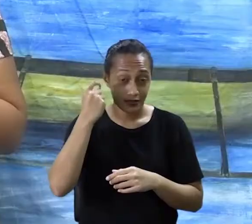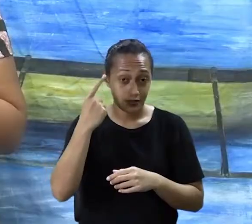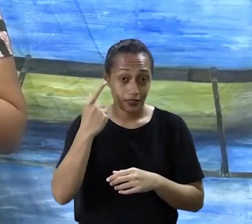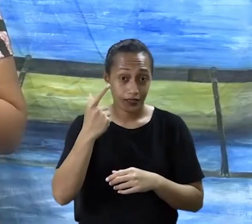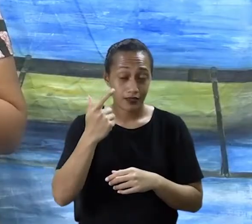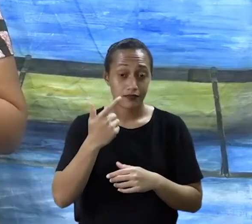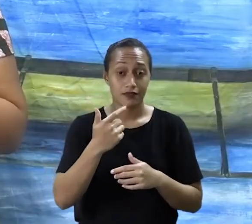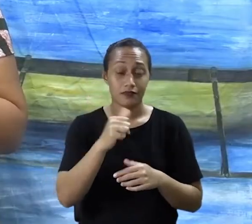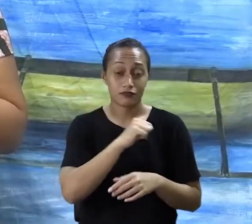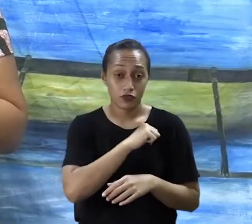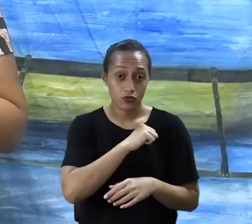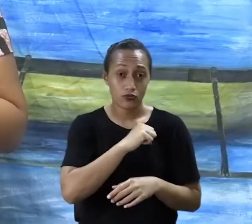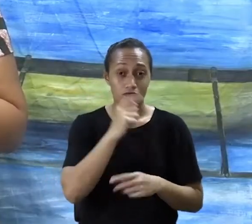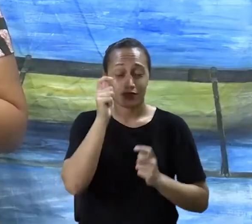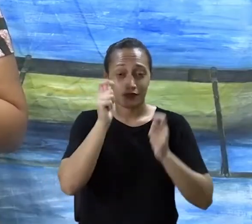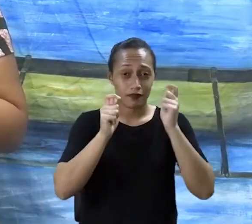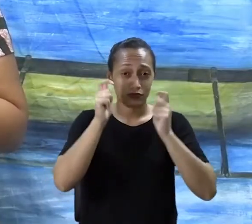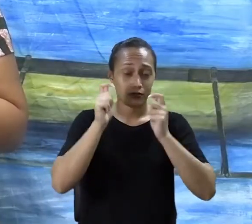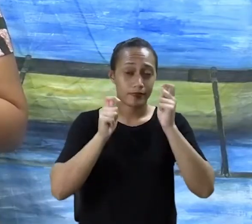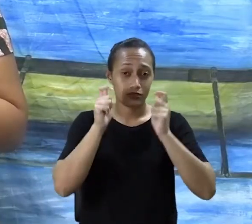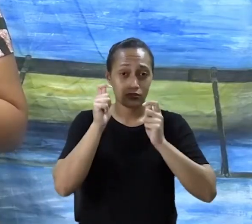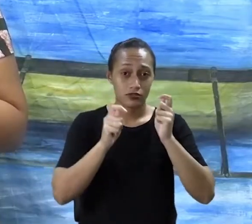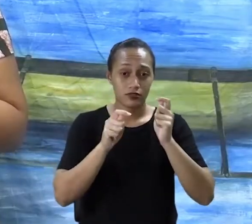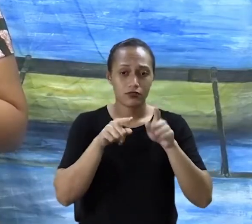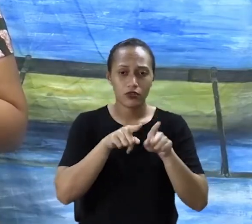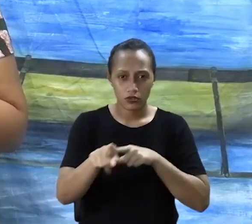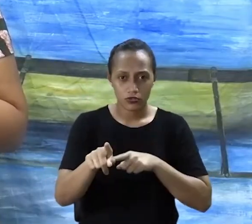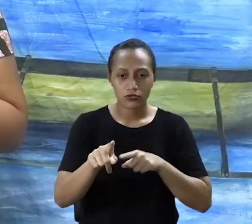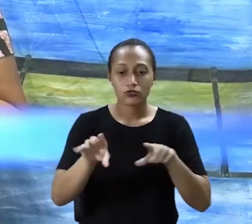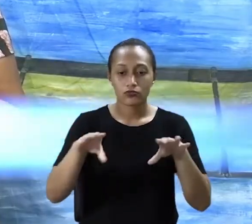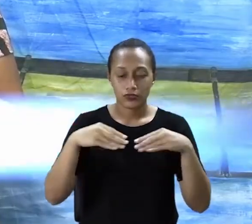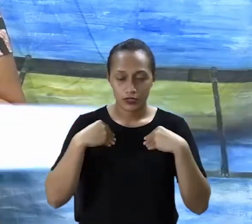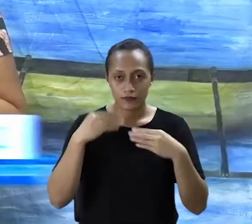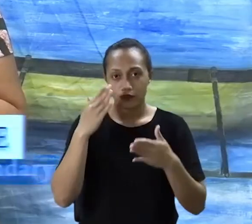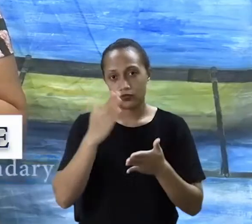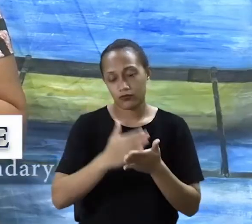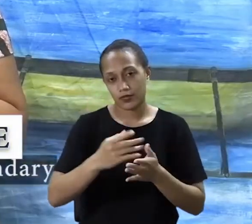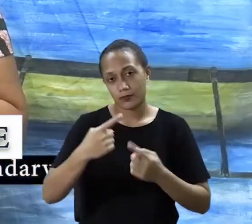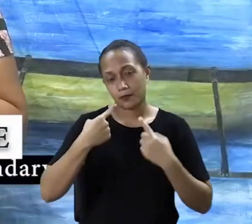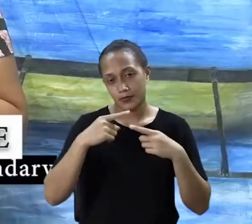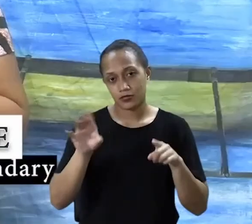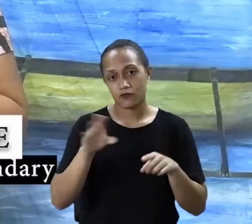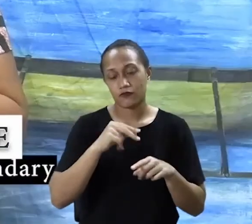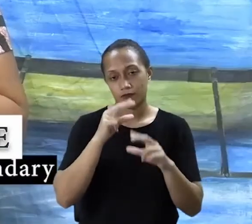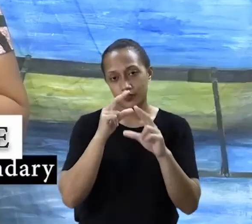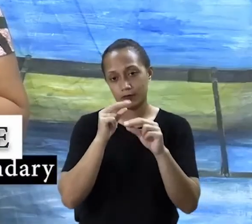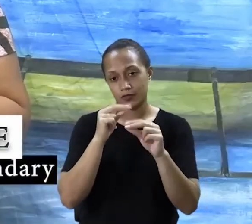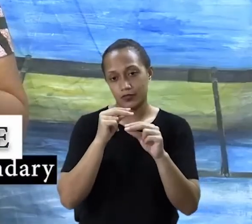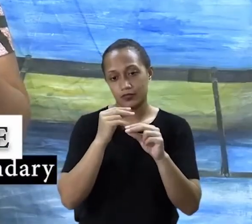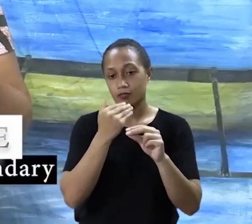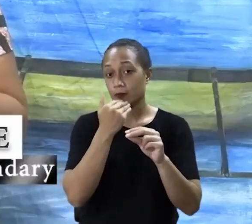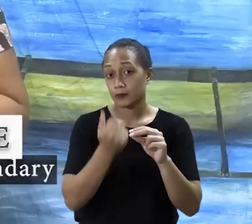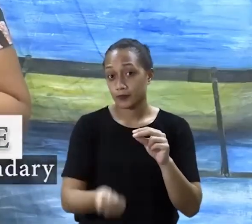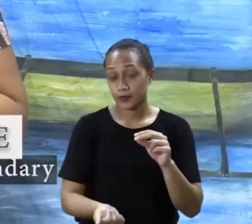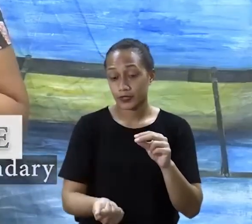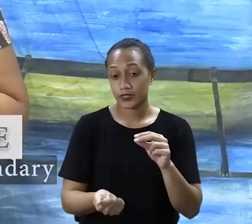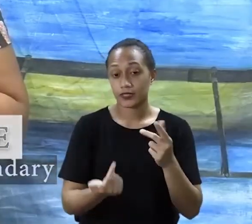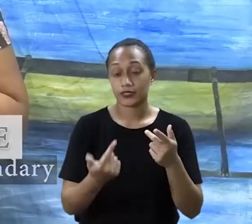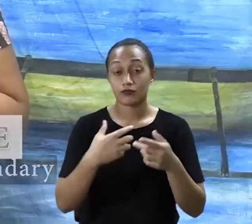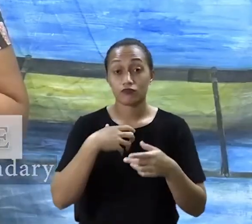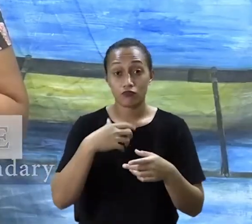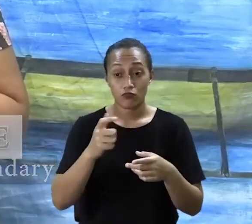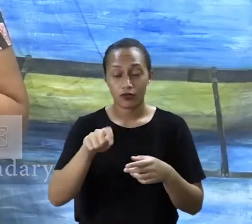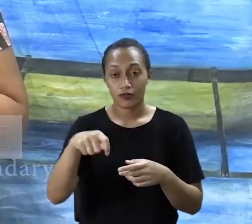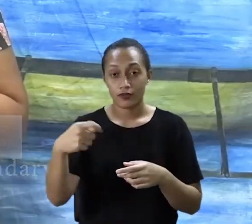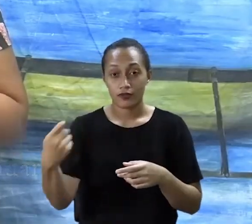facial expression, and also getting the right message from our speakers. Please stay tuned